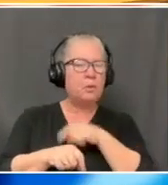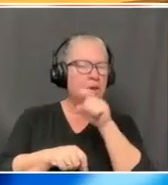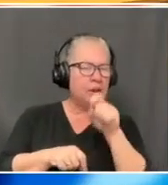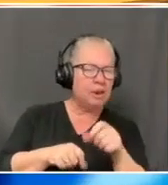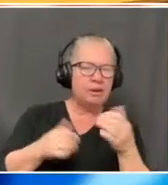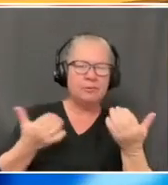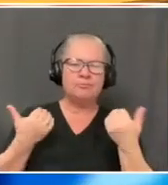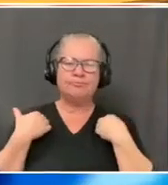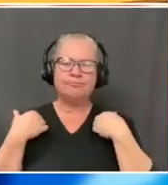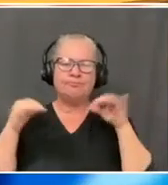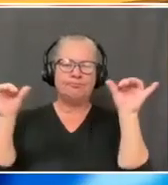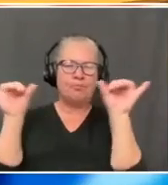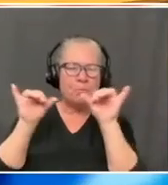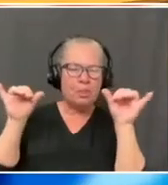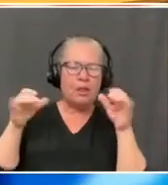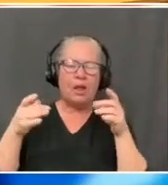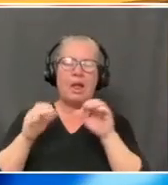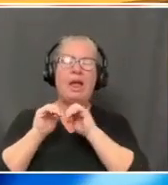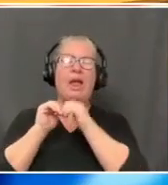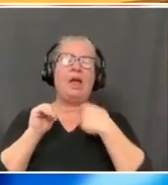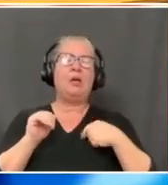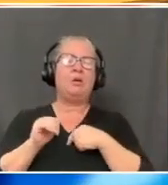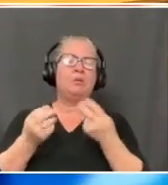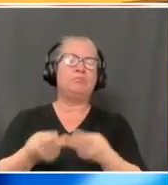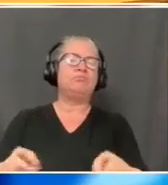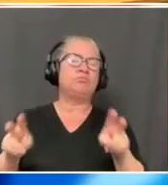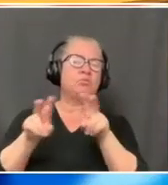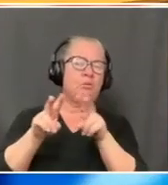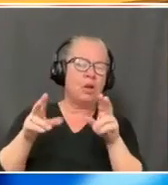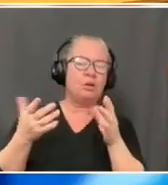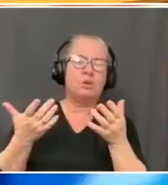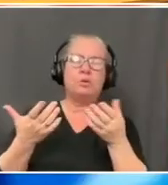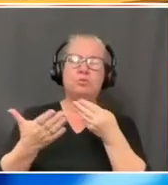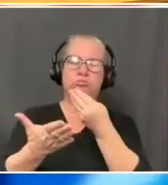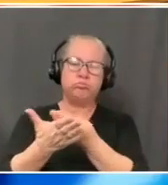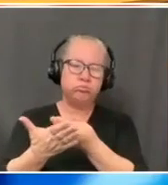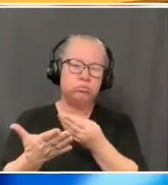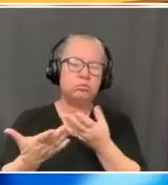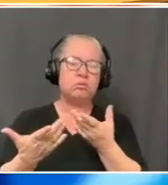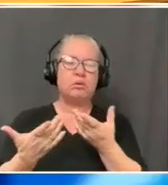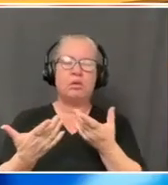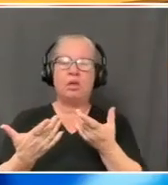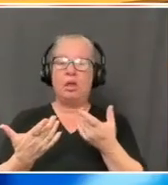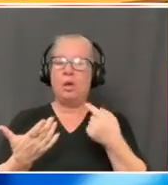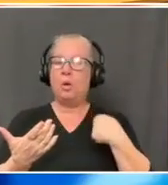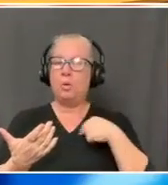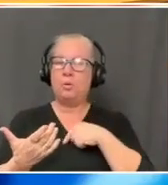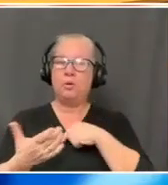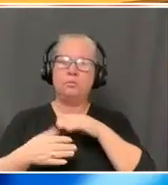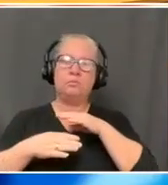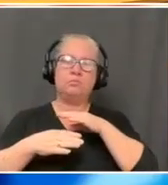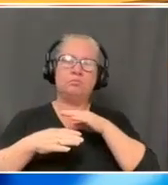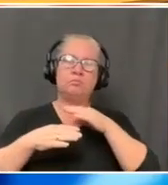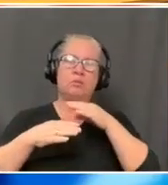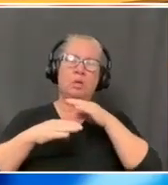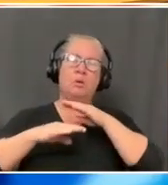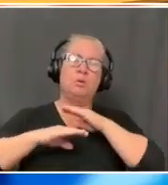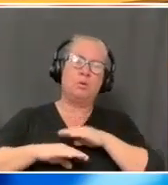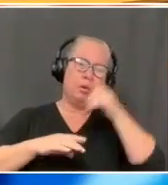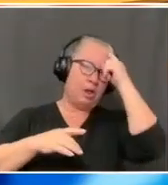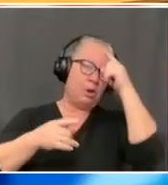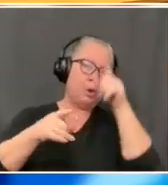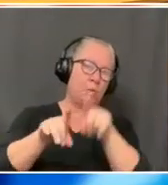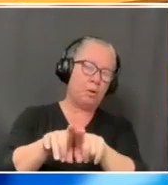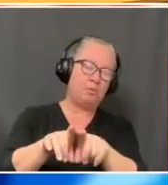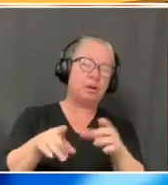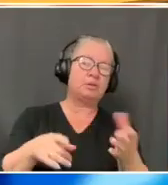how our values are showing up through labor, which I hope we can settle soon. We are all looking forward to agreements with our labor partners. So thank you